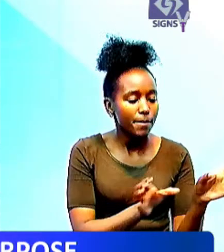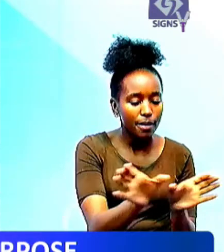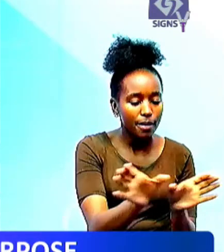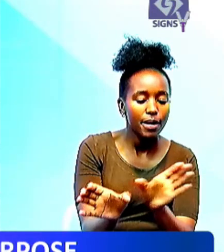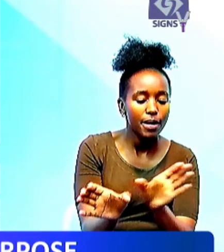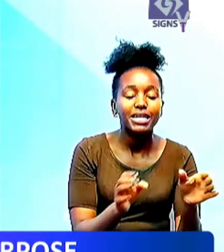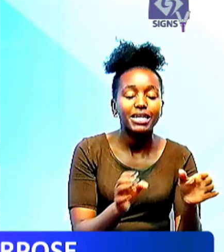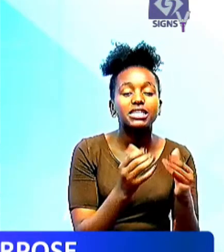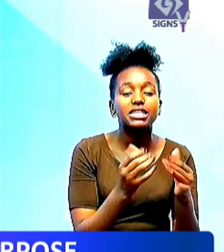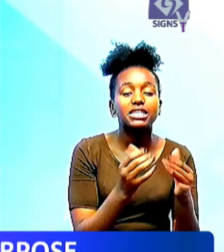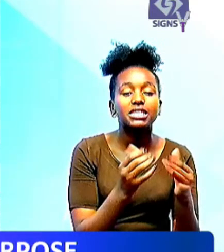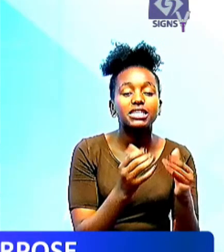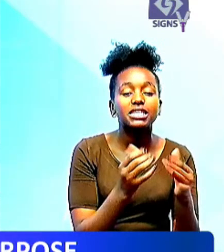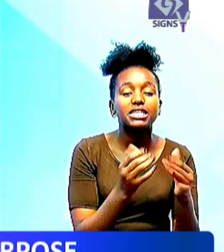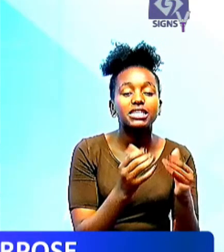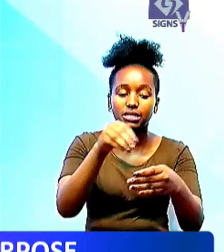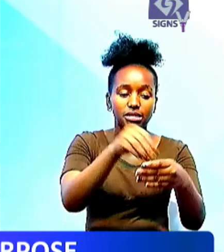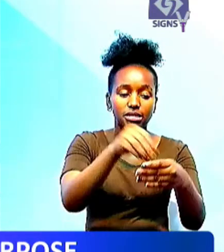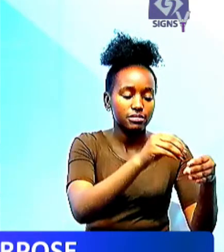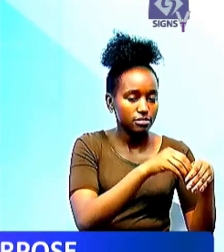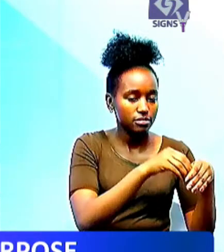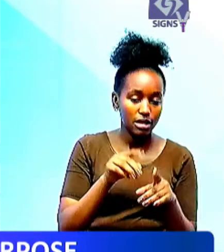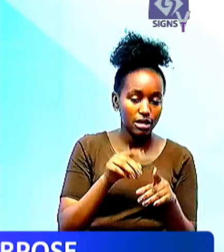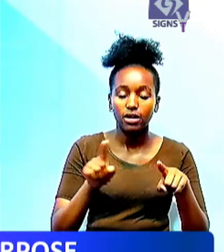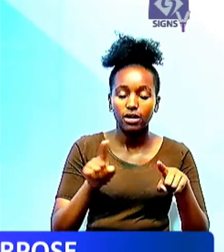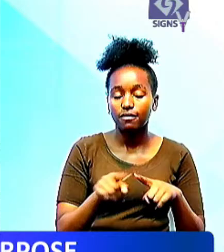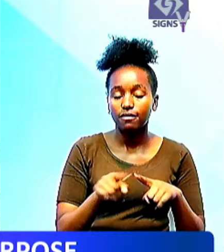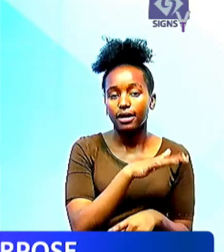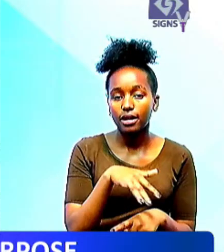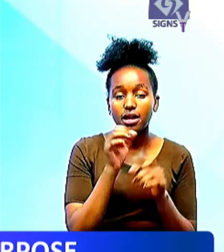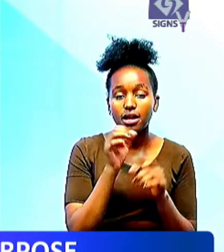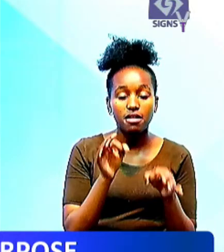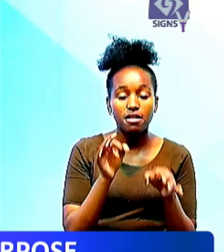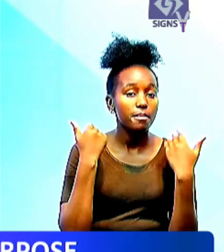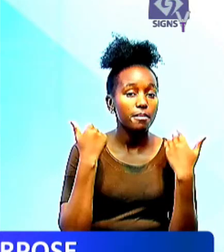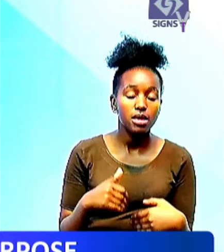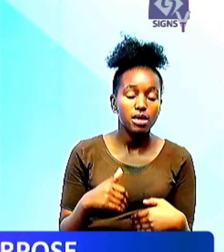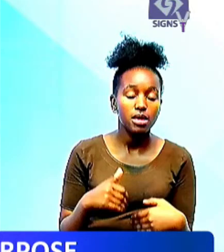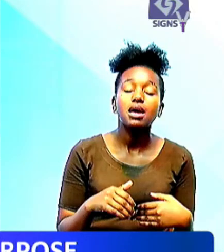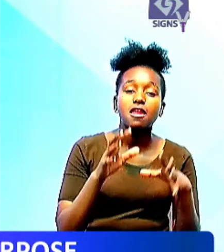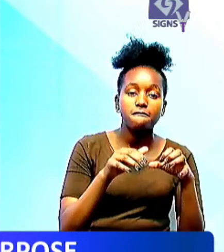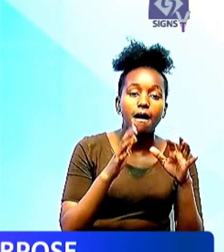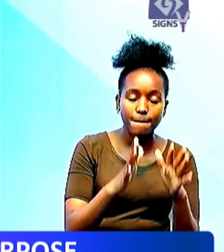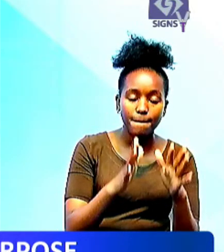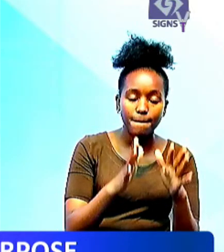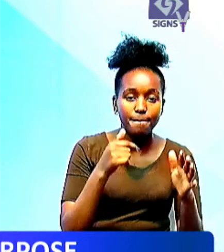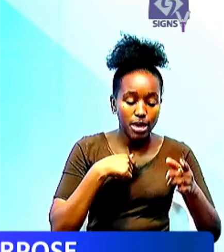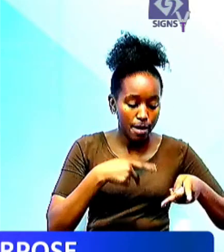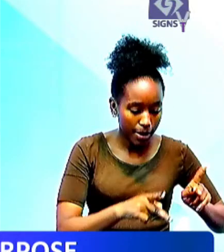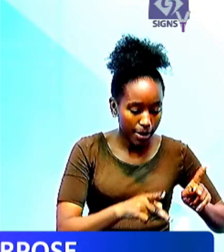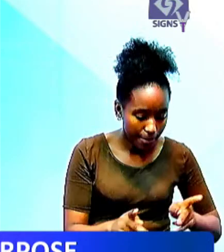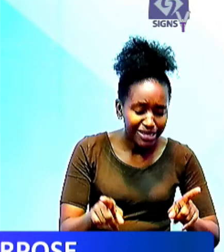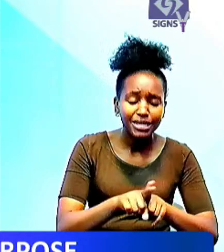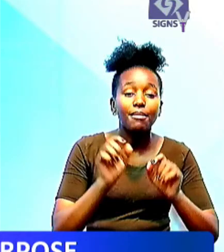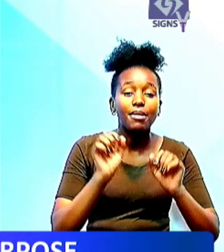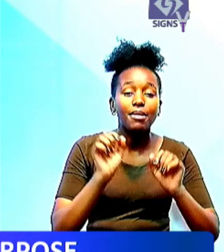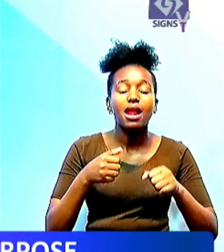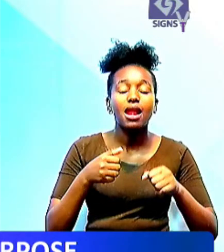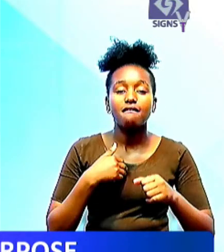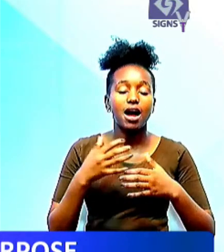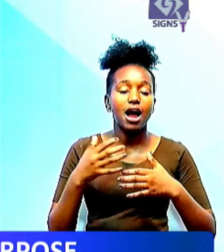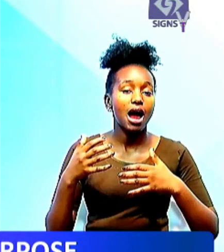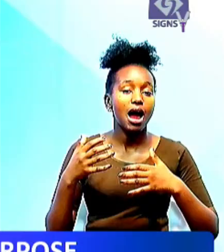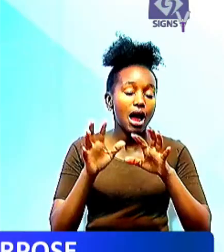farmer who has a shamba and has crops. What else can this farmer keep? They can keep livestock. What else can they keep? They can keep